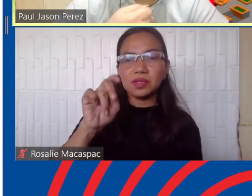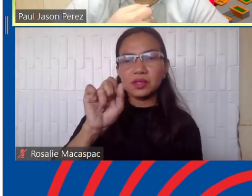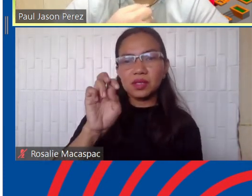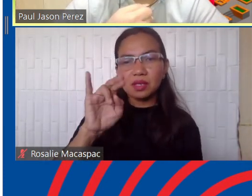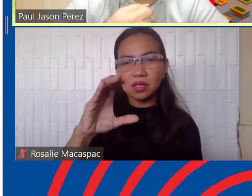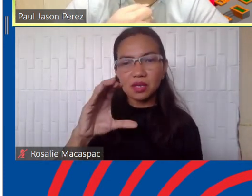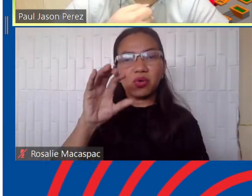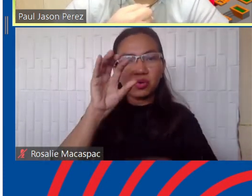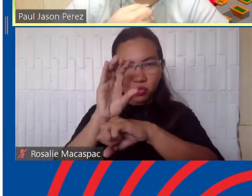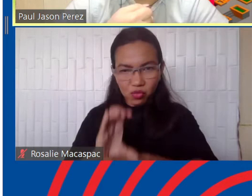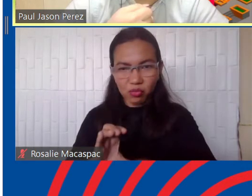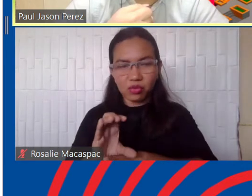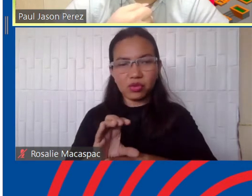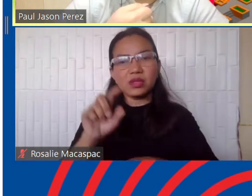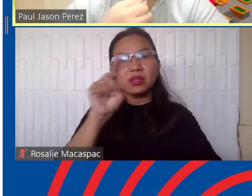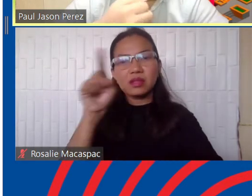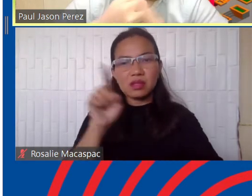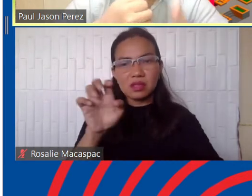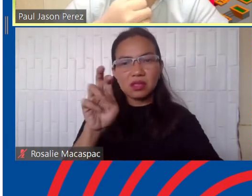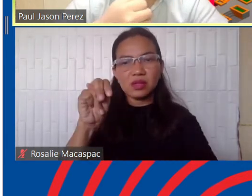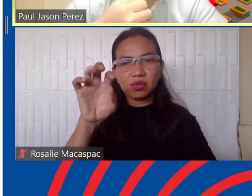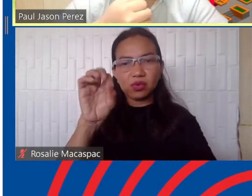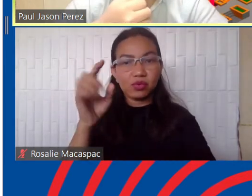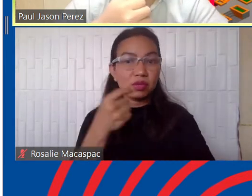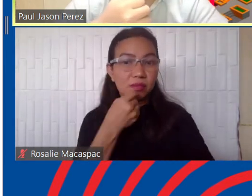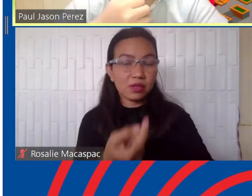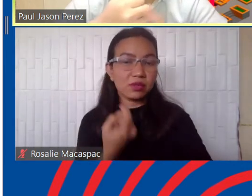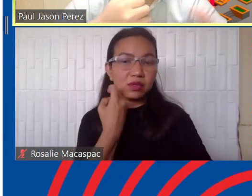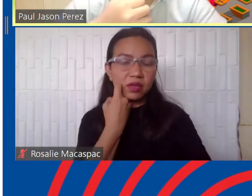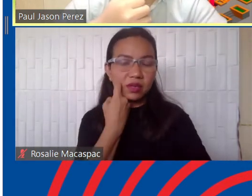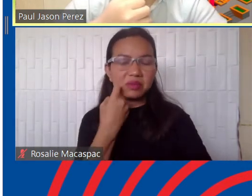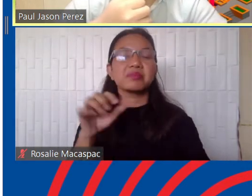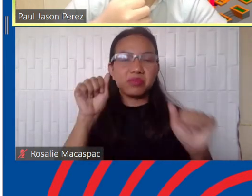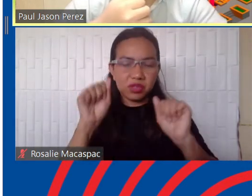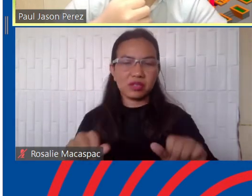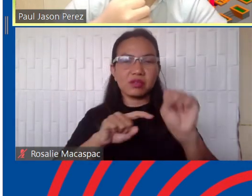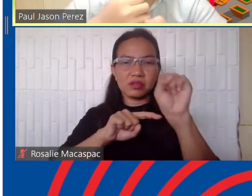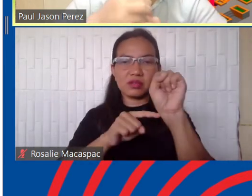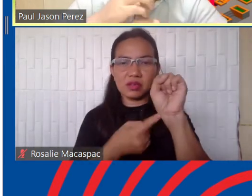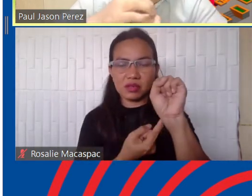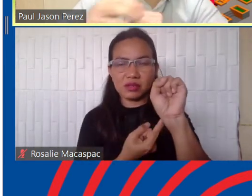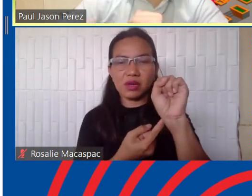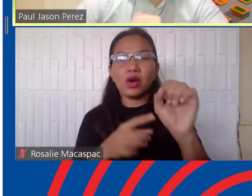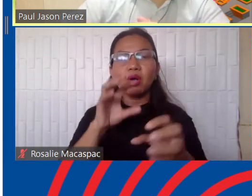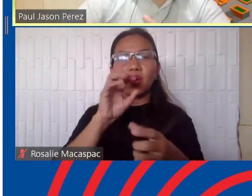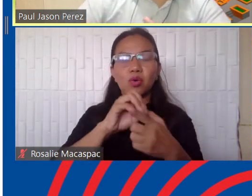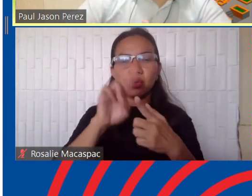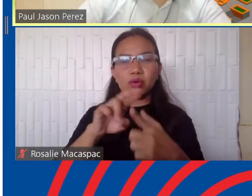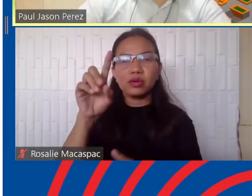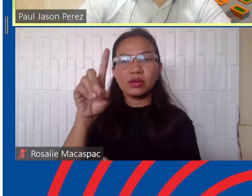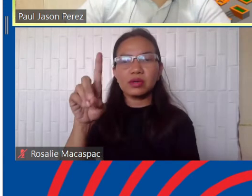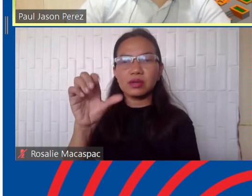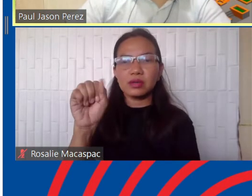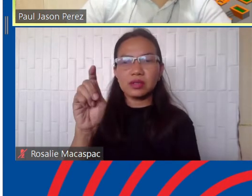like Zenodo earlier, then that can be a start, or data.world. No?